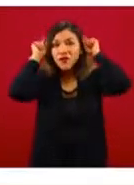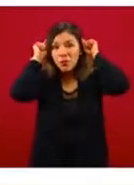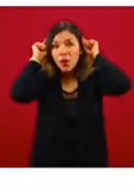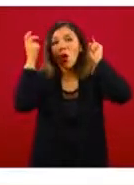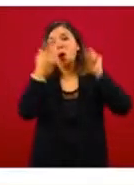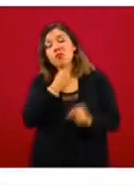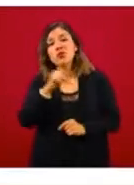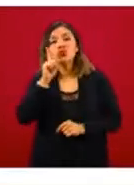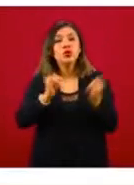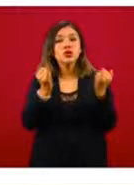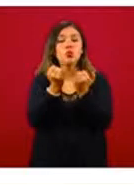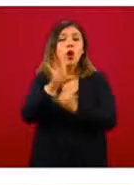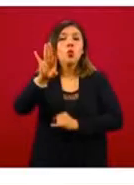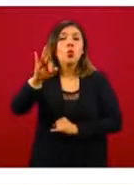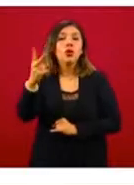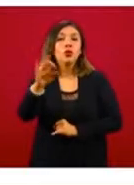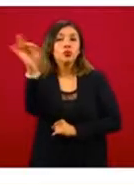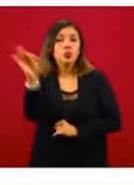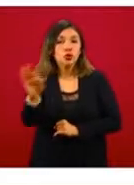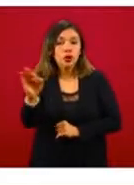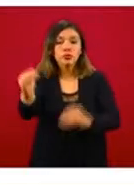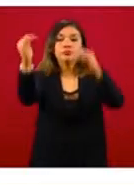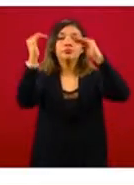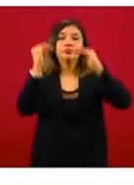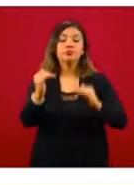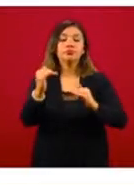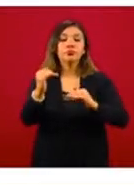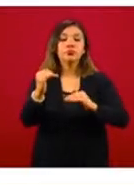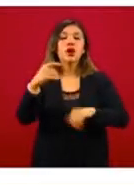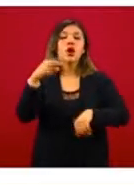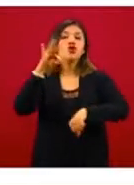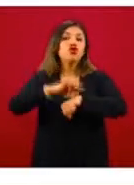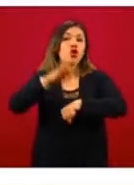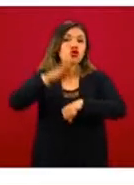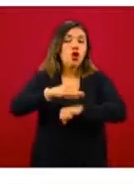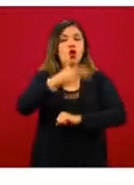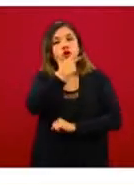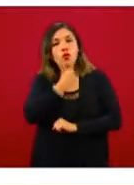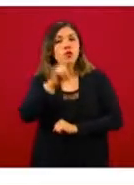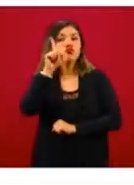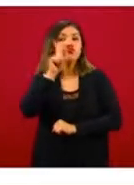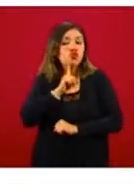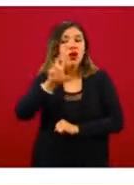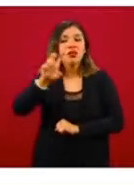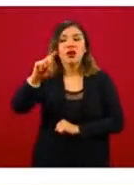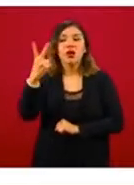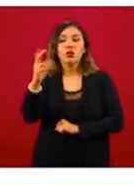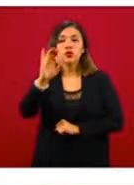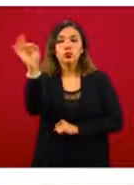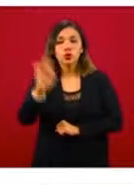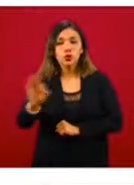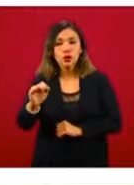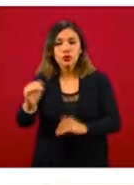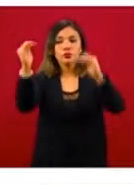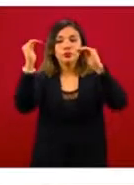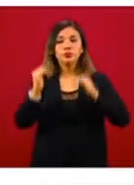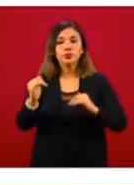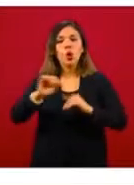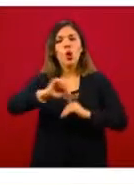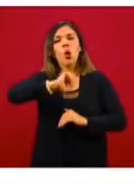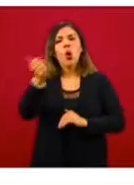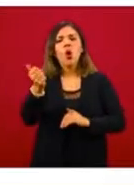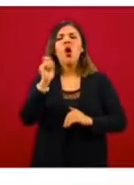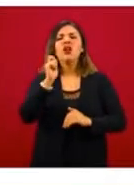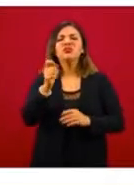study. So nurses represent 42%, followed by doctors at 32%.